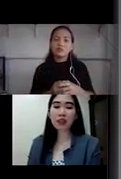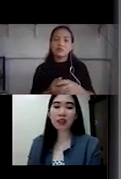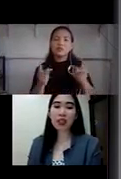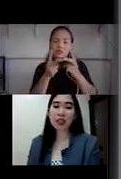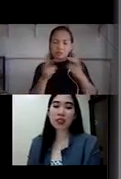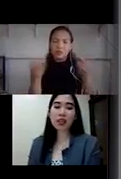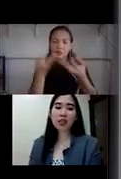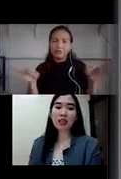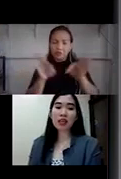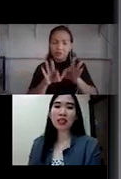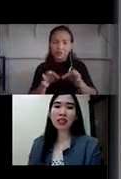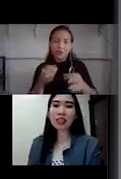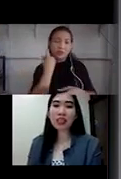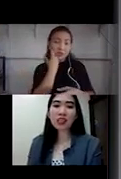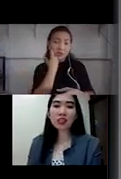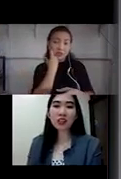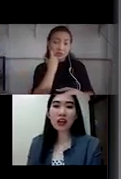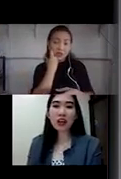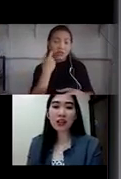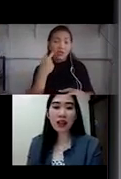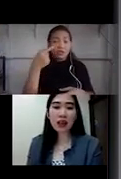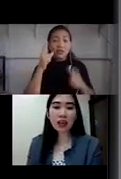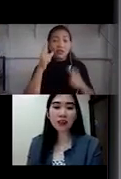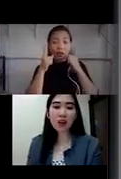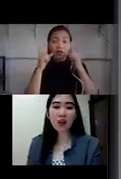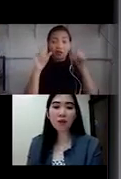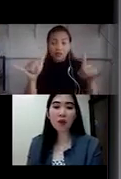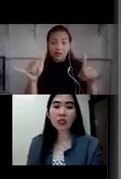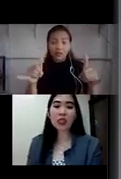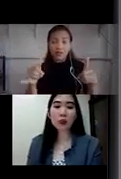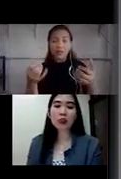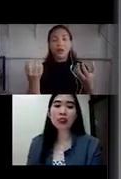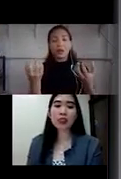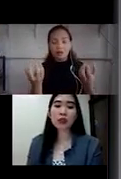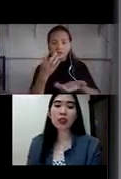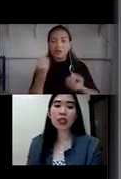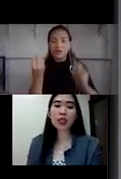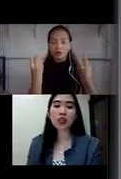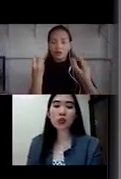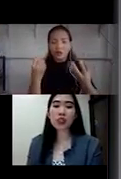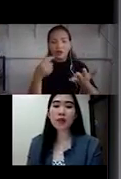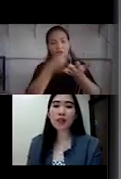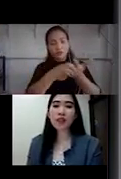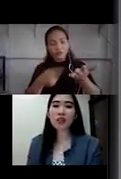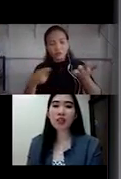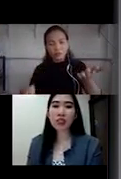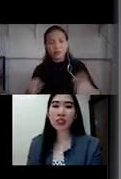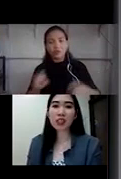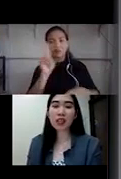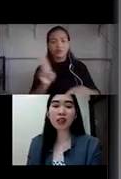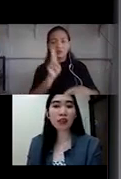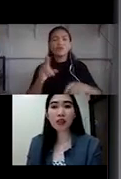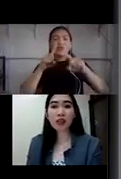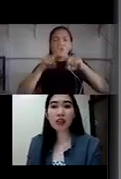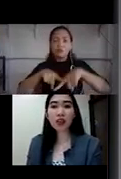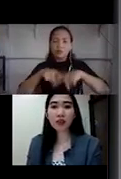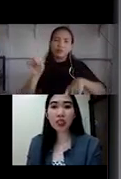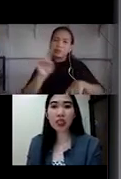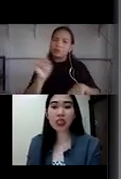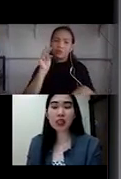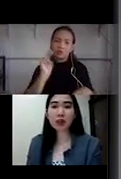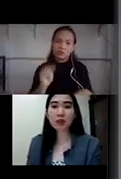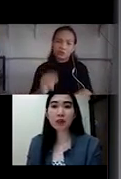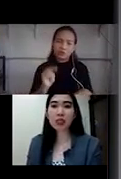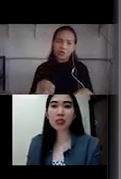important nowadays. And luckily, there are a lot of online tools that we can use depending on our needs. And they are